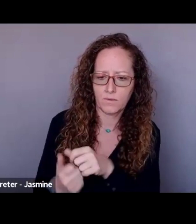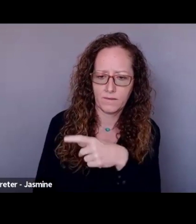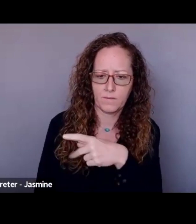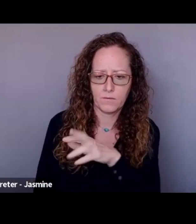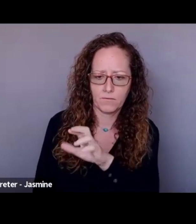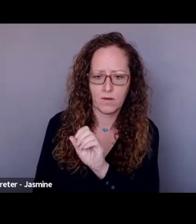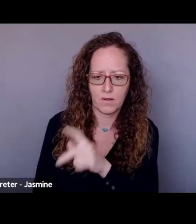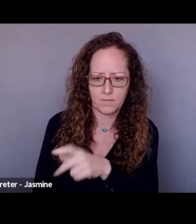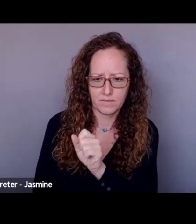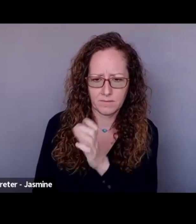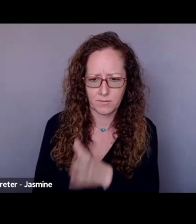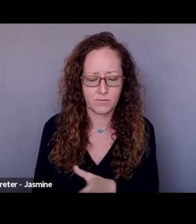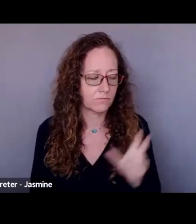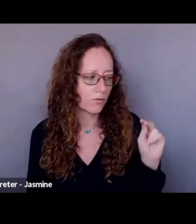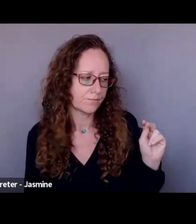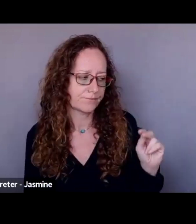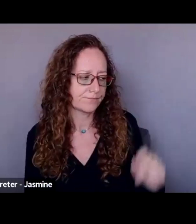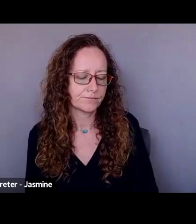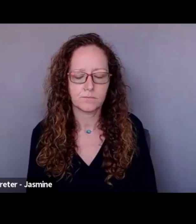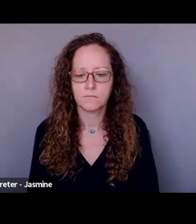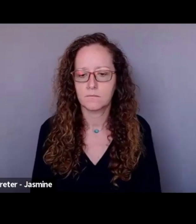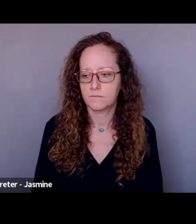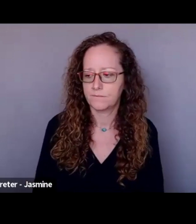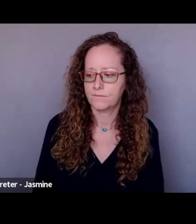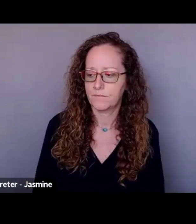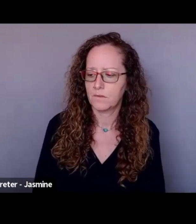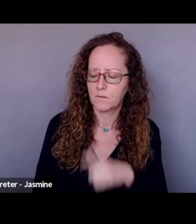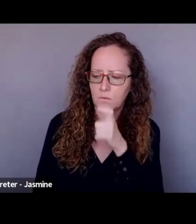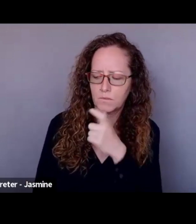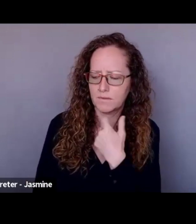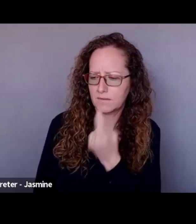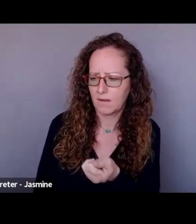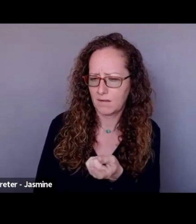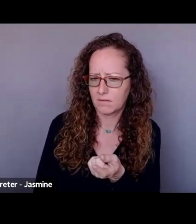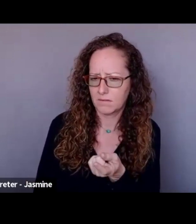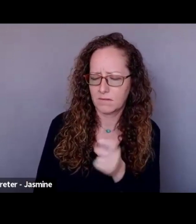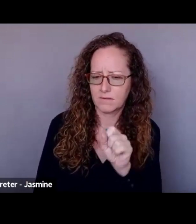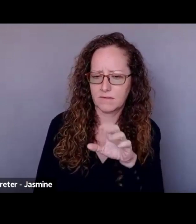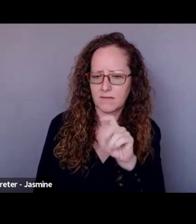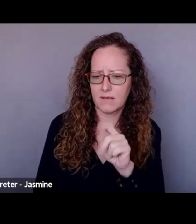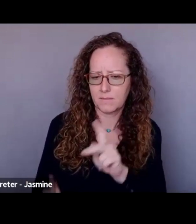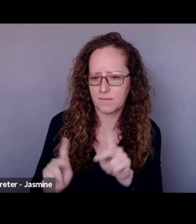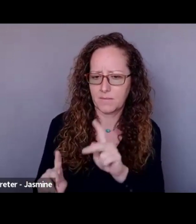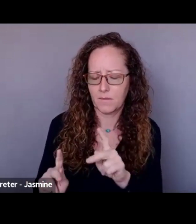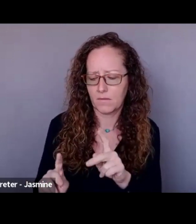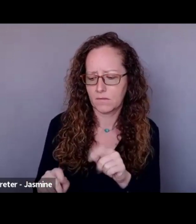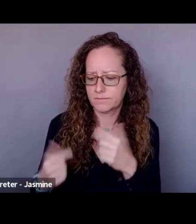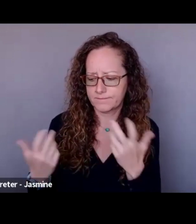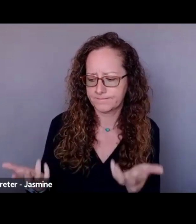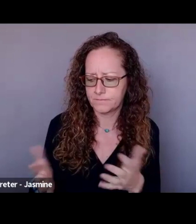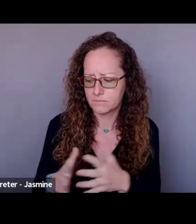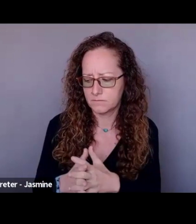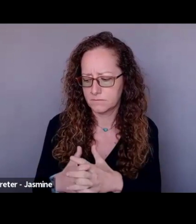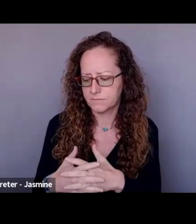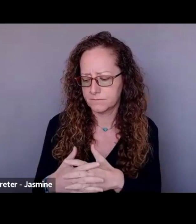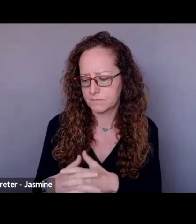No. Set people, or do they tell the set people what's like, if there's some uh like